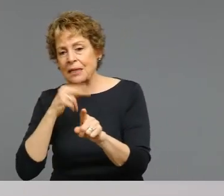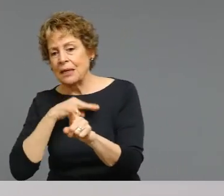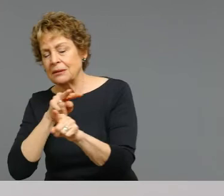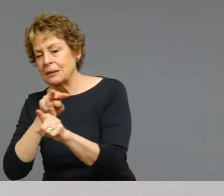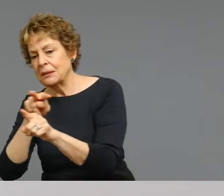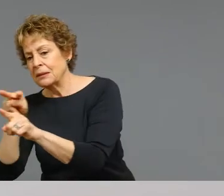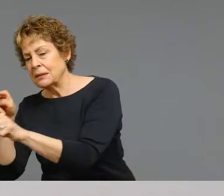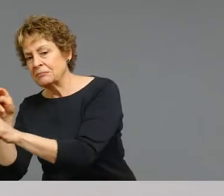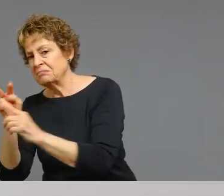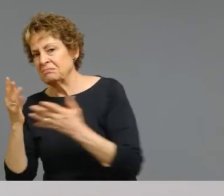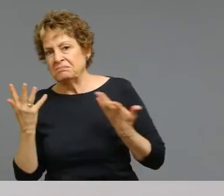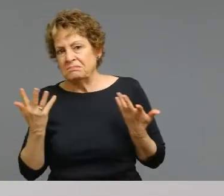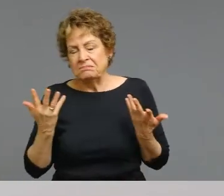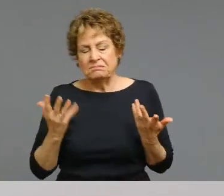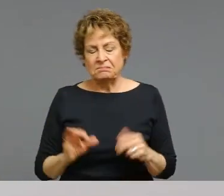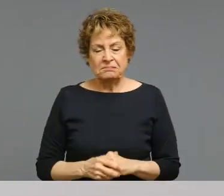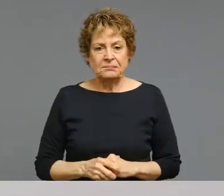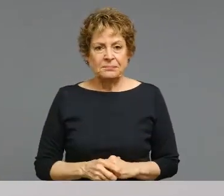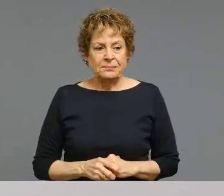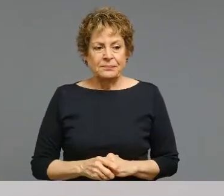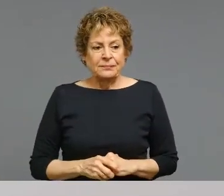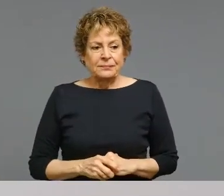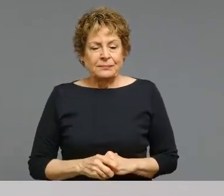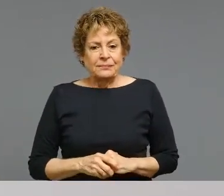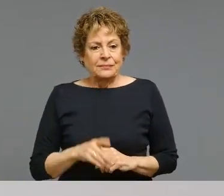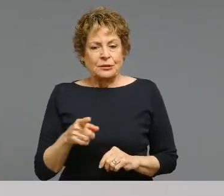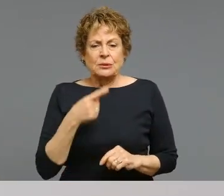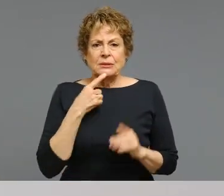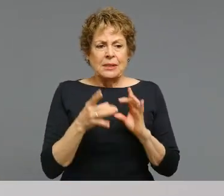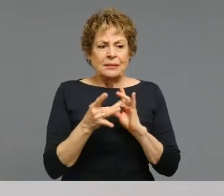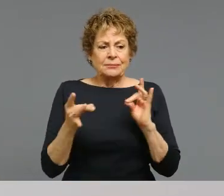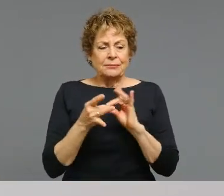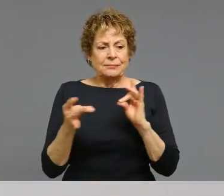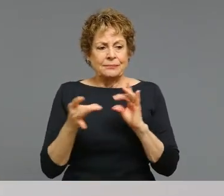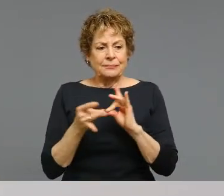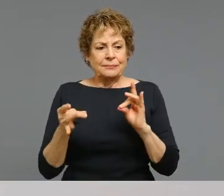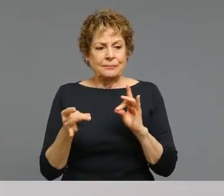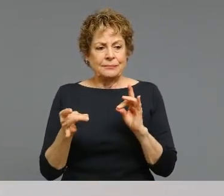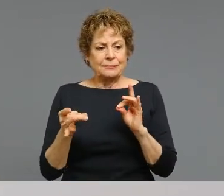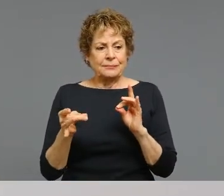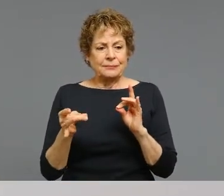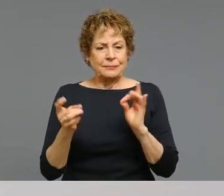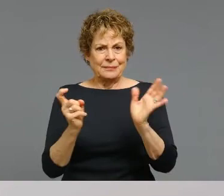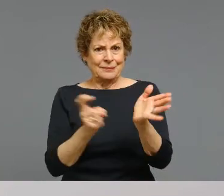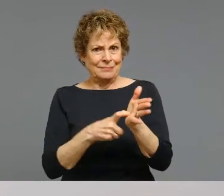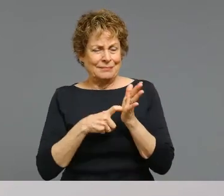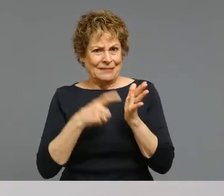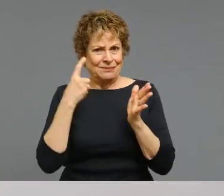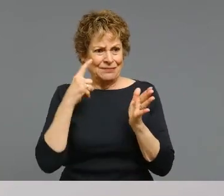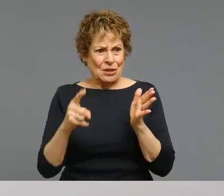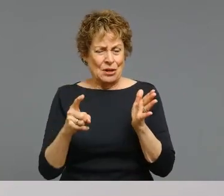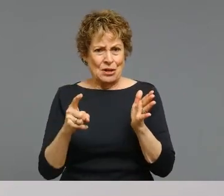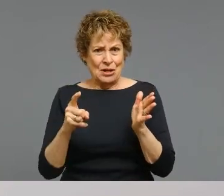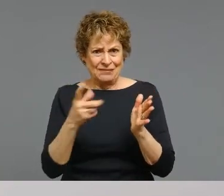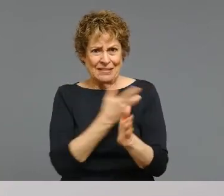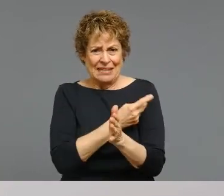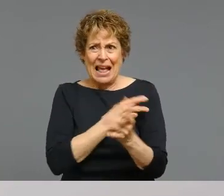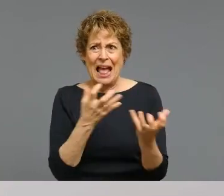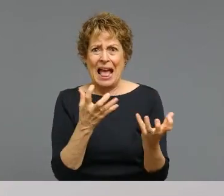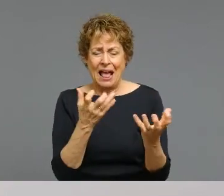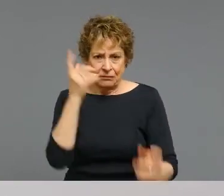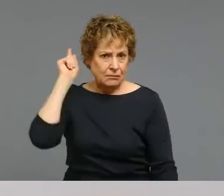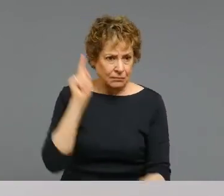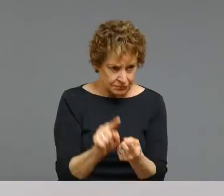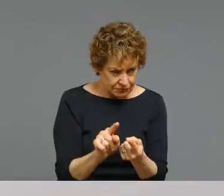When you mentioned earlier demand for vaccinations is dropping, Yeah. What's been the response so far on kids getting vaccinated? Has